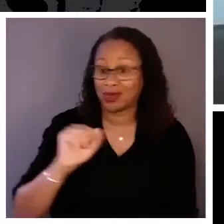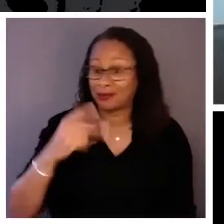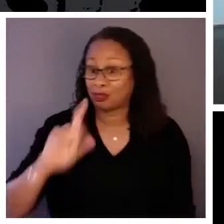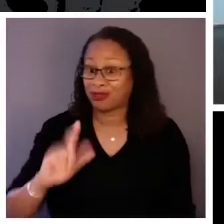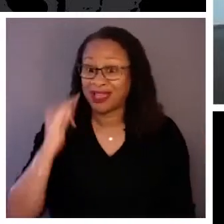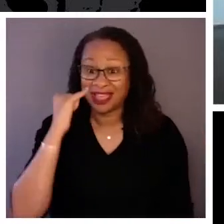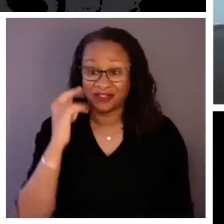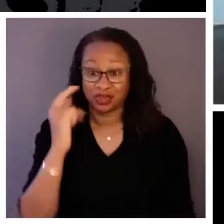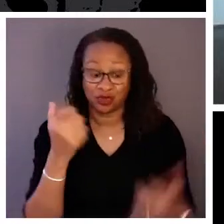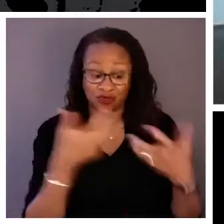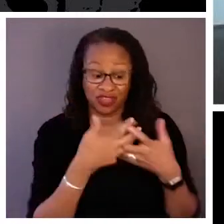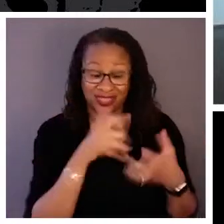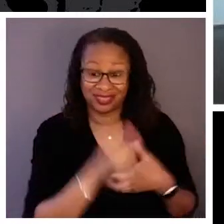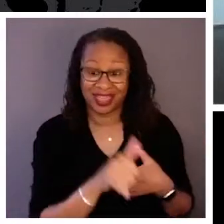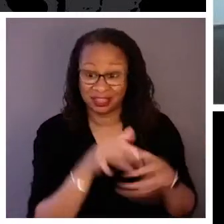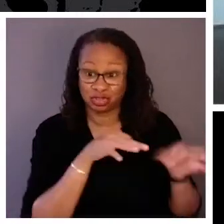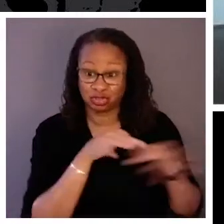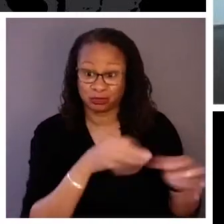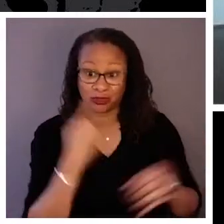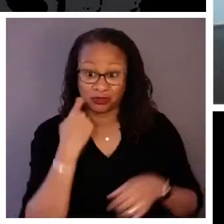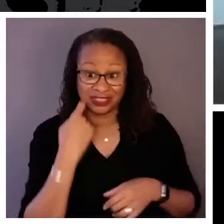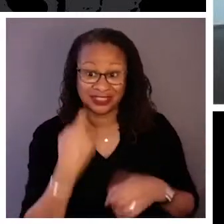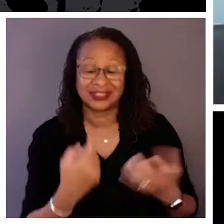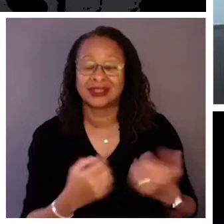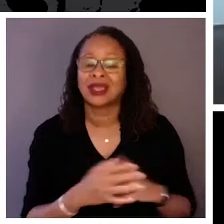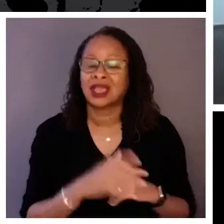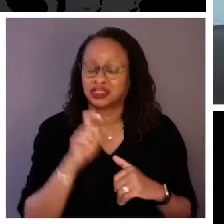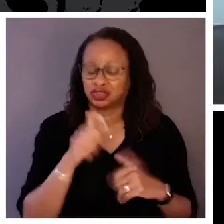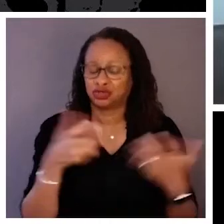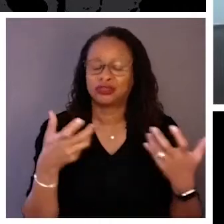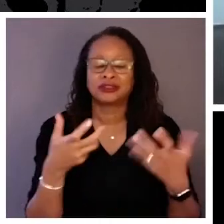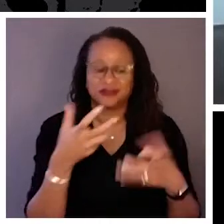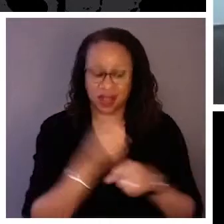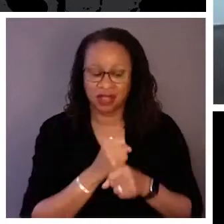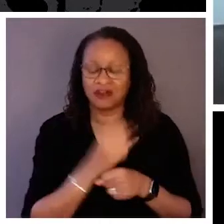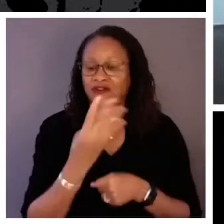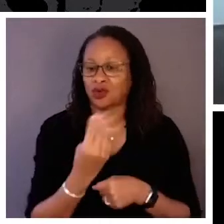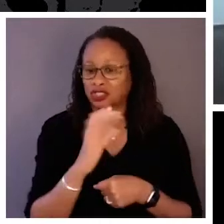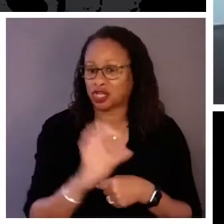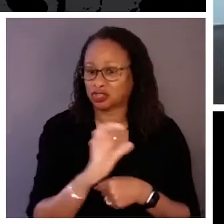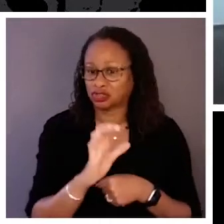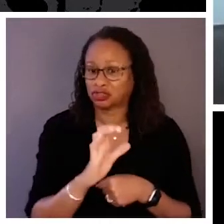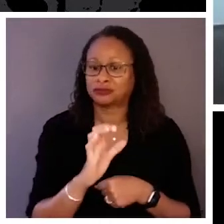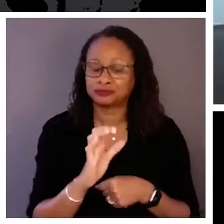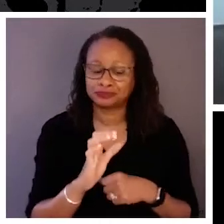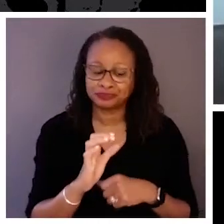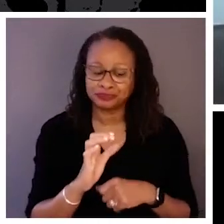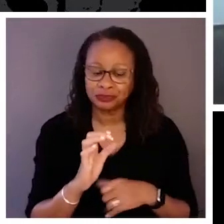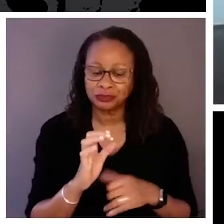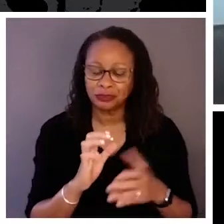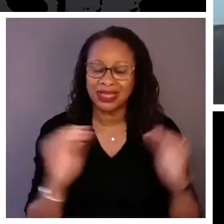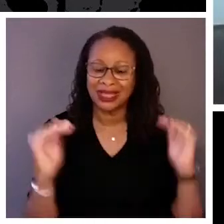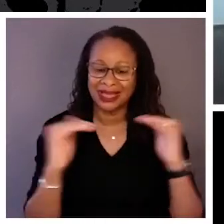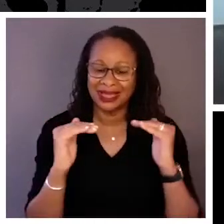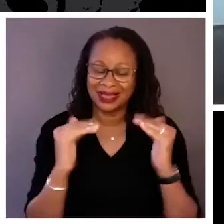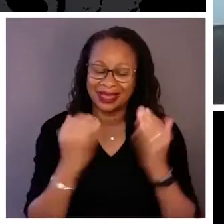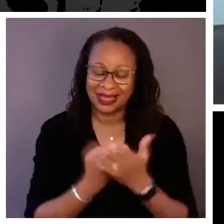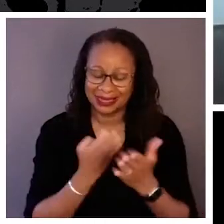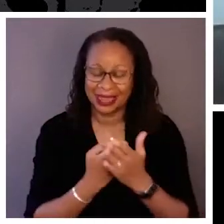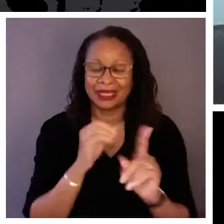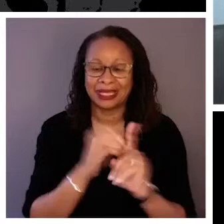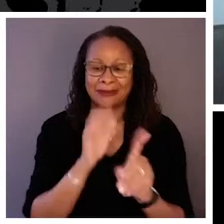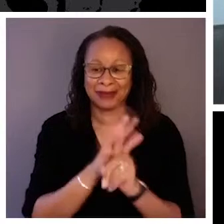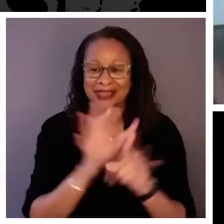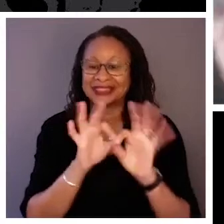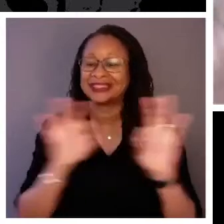you should have gotten the $1,400 income economic impact statement. It's even hard